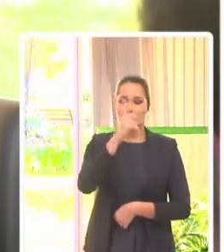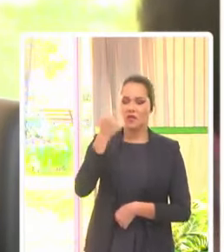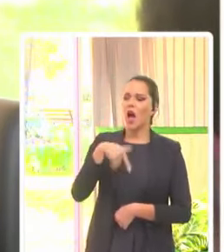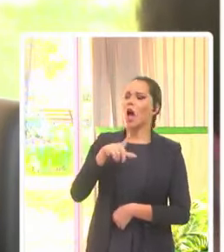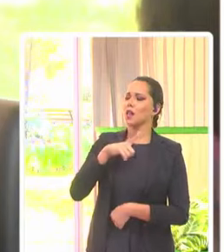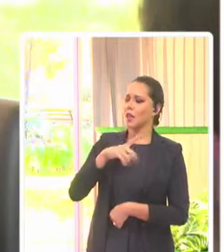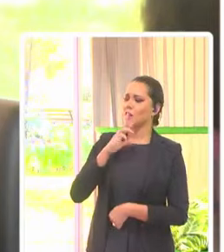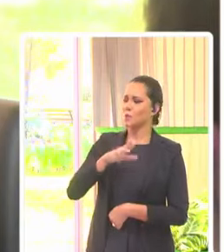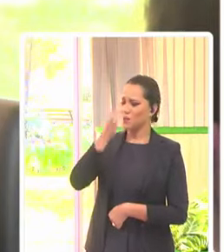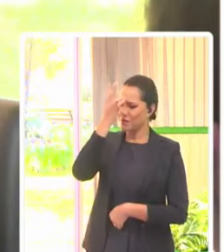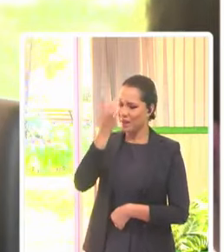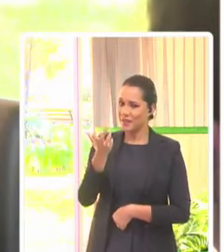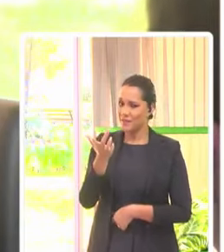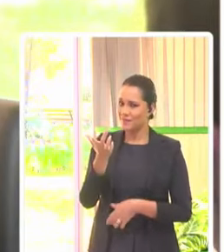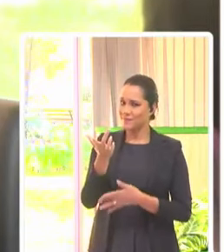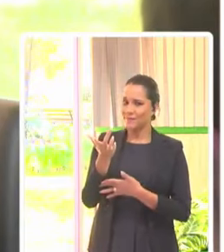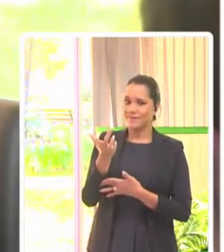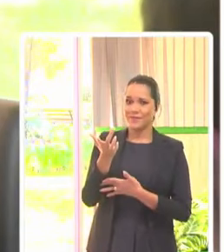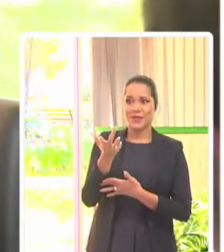is not being genuine.